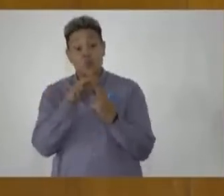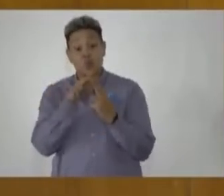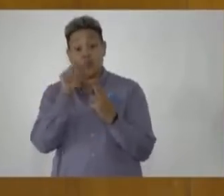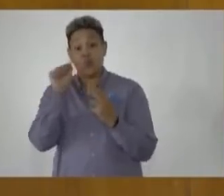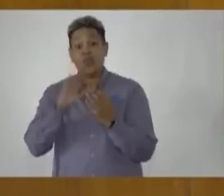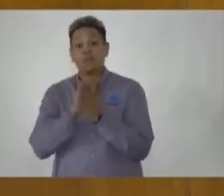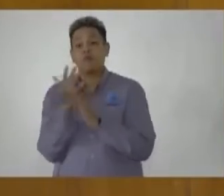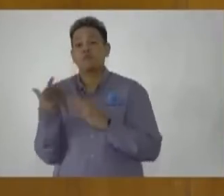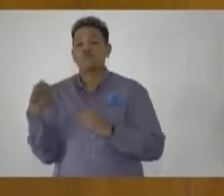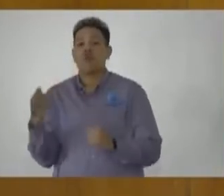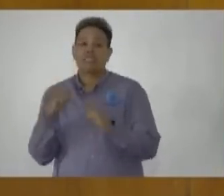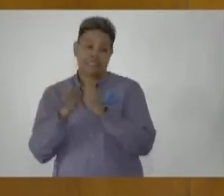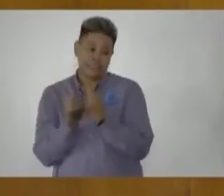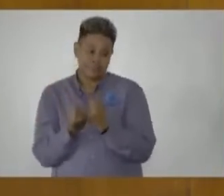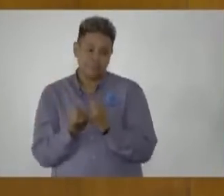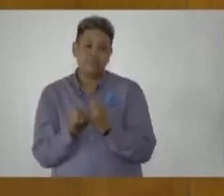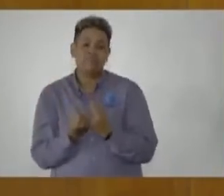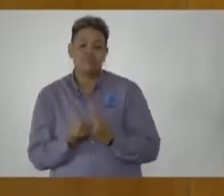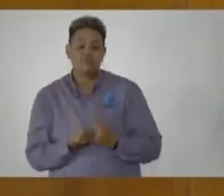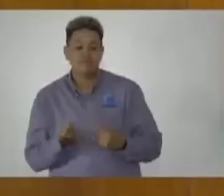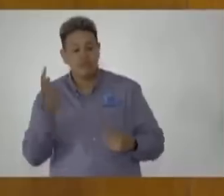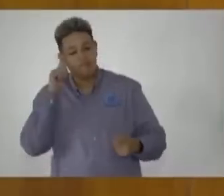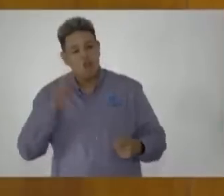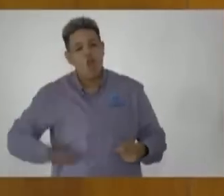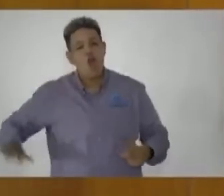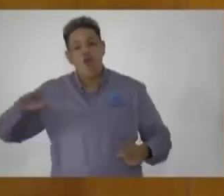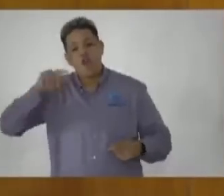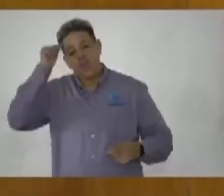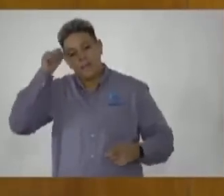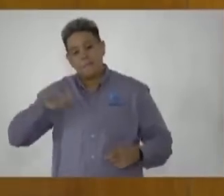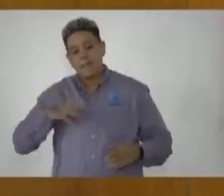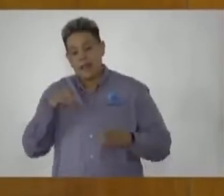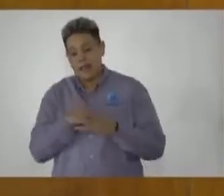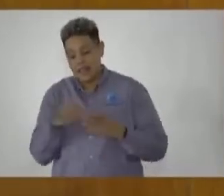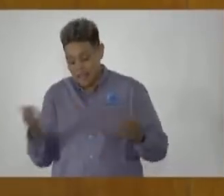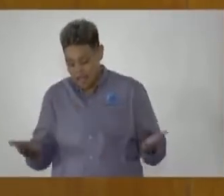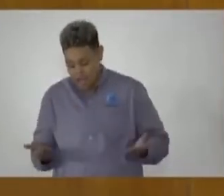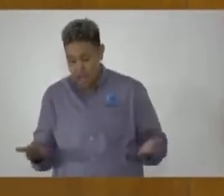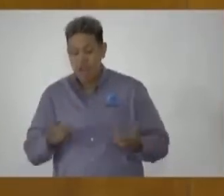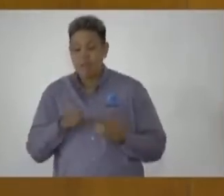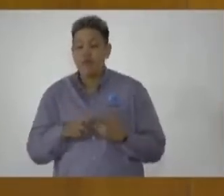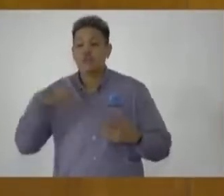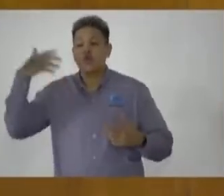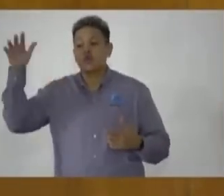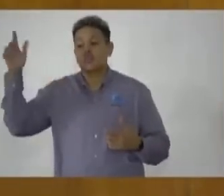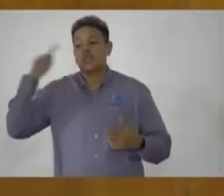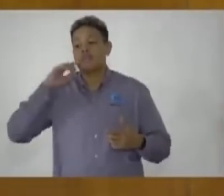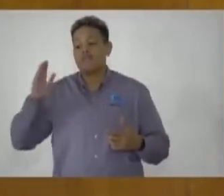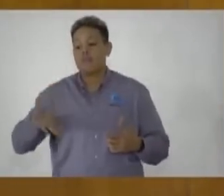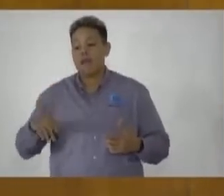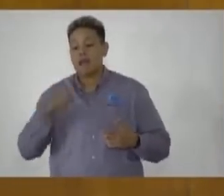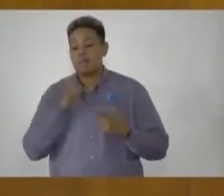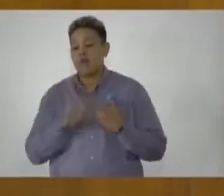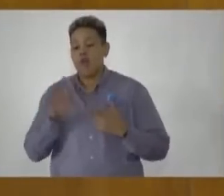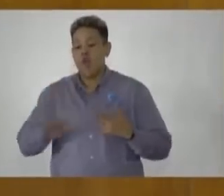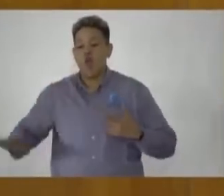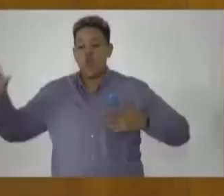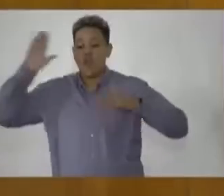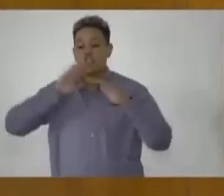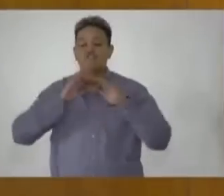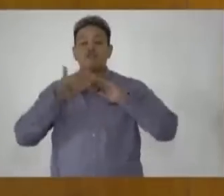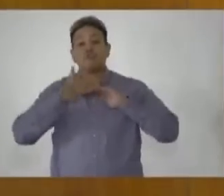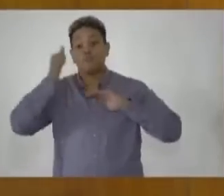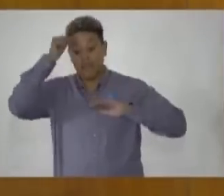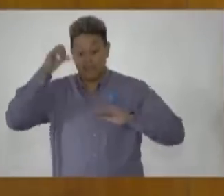for a stronger team. And so for all our male colleagues in here and outside of the Parliament, and indeed all